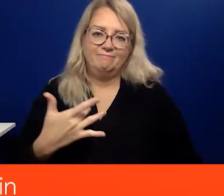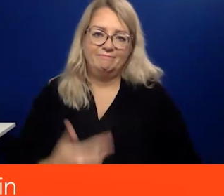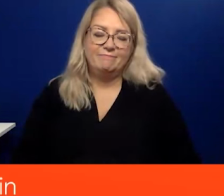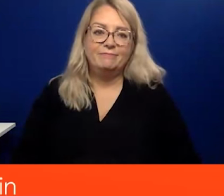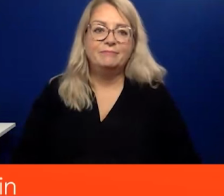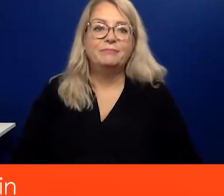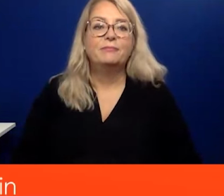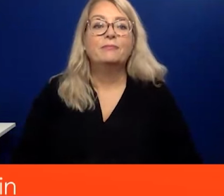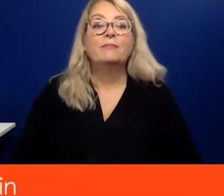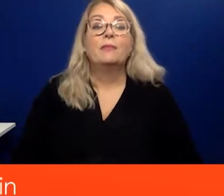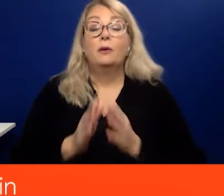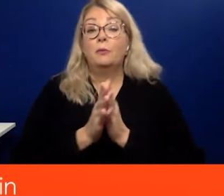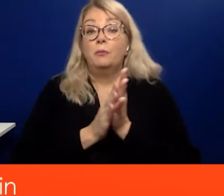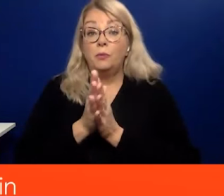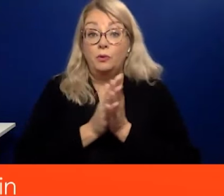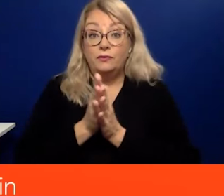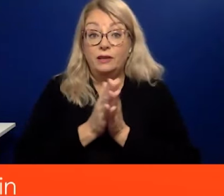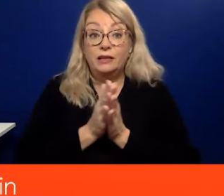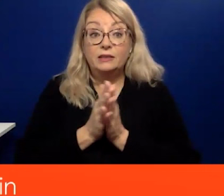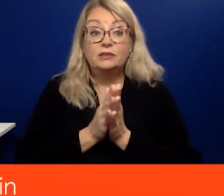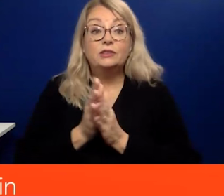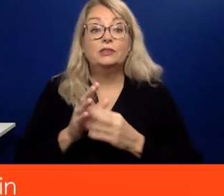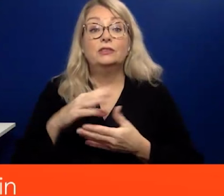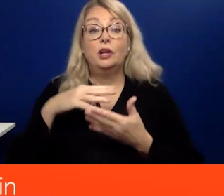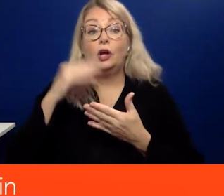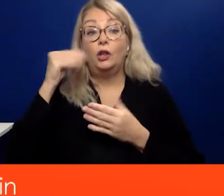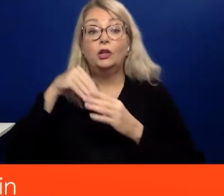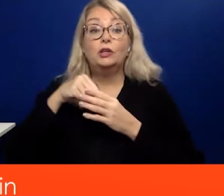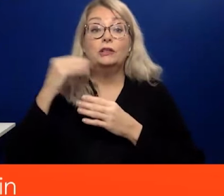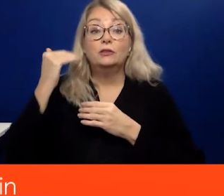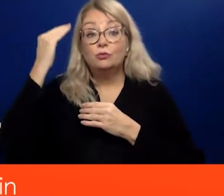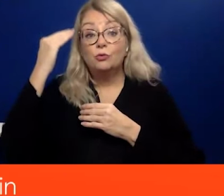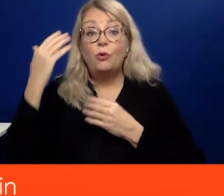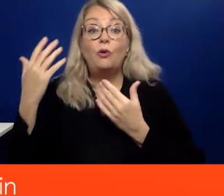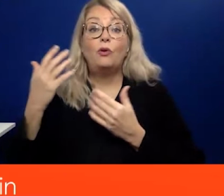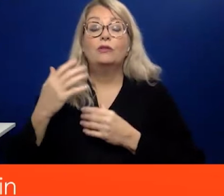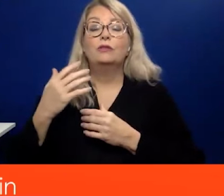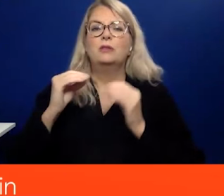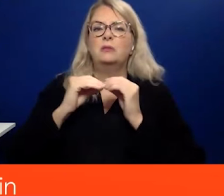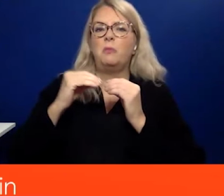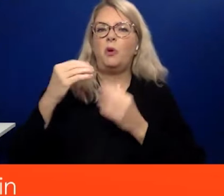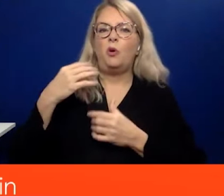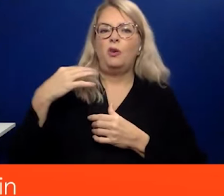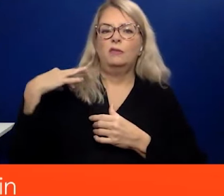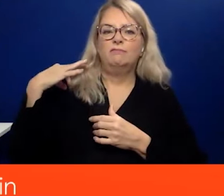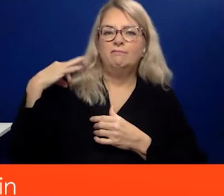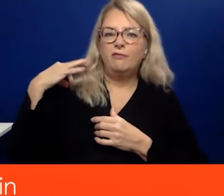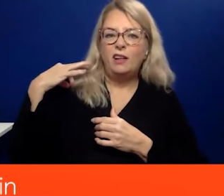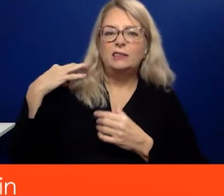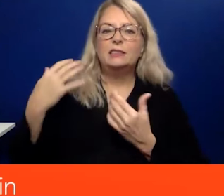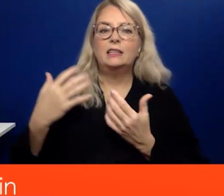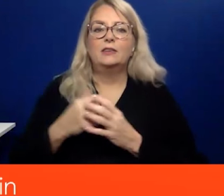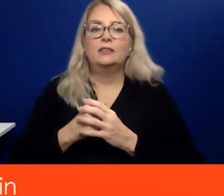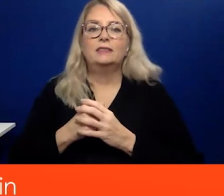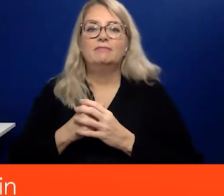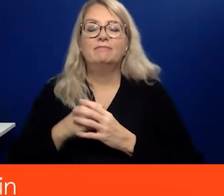So motivation, learning in adulthood is usually voluntary. Thus, it's a personal choice to attend school in